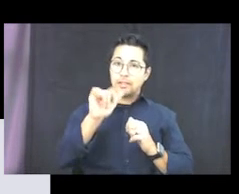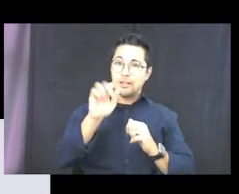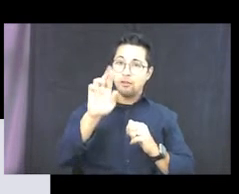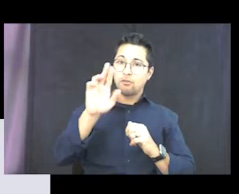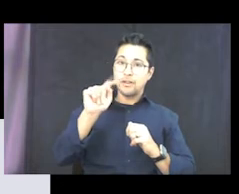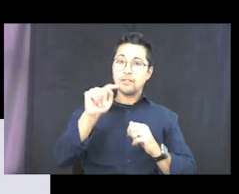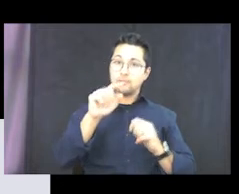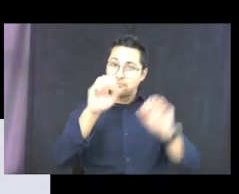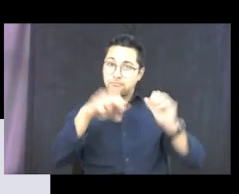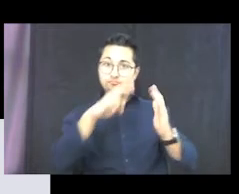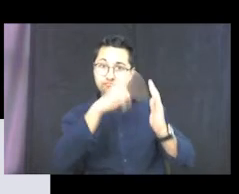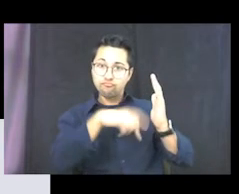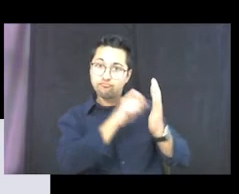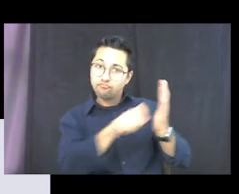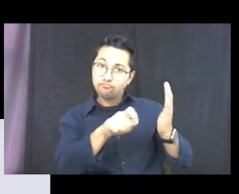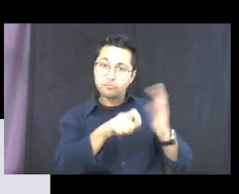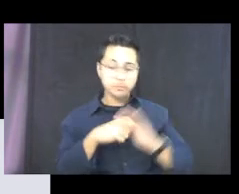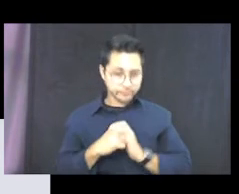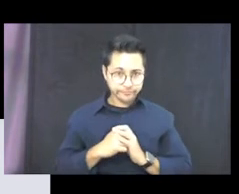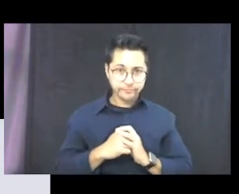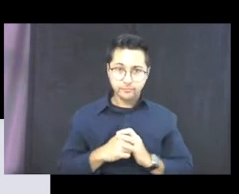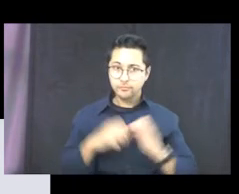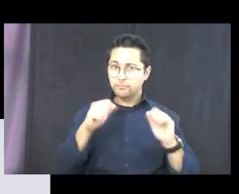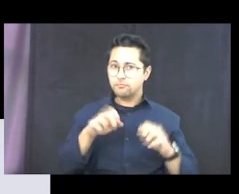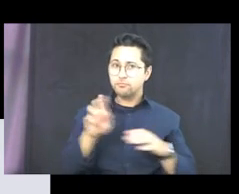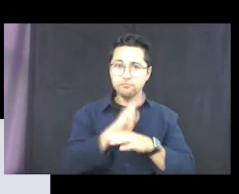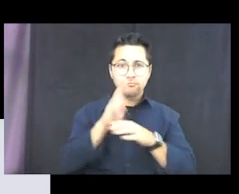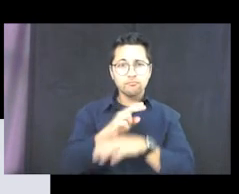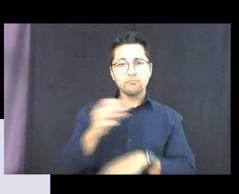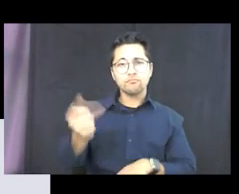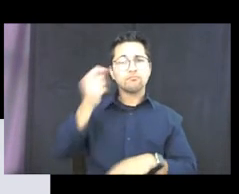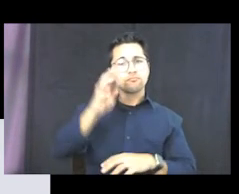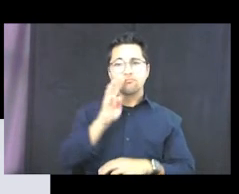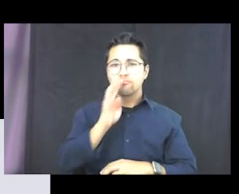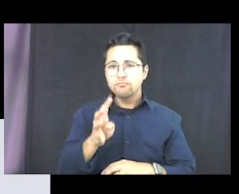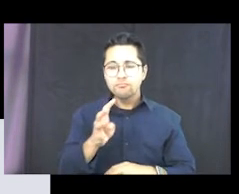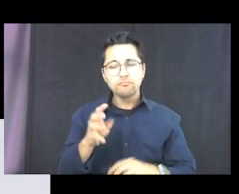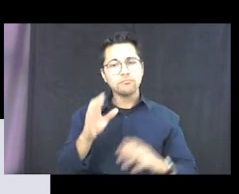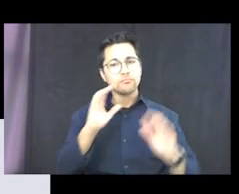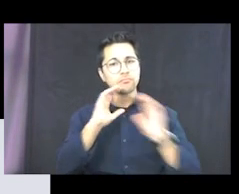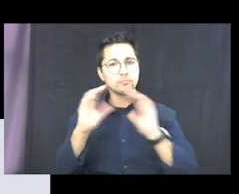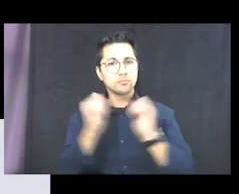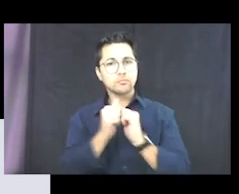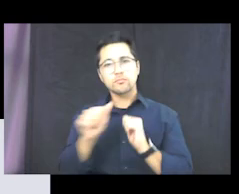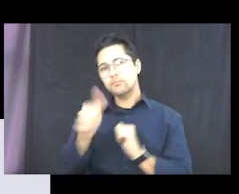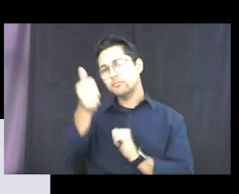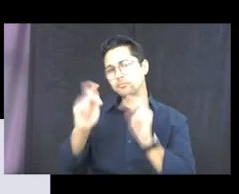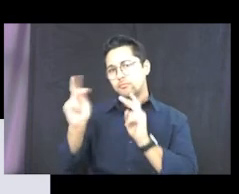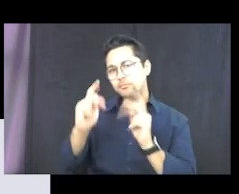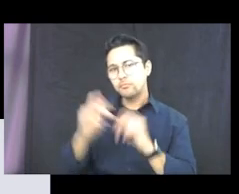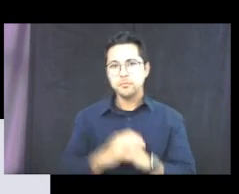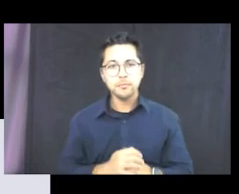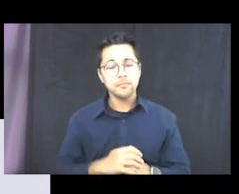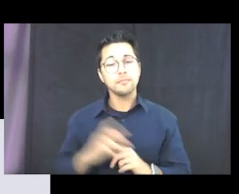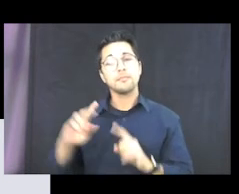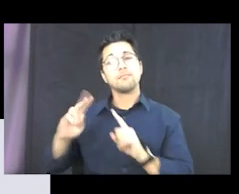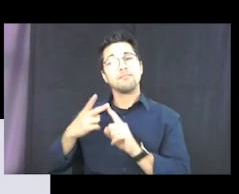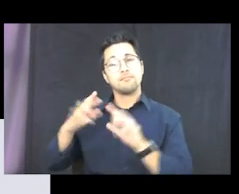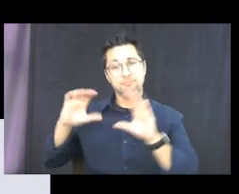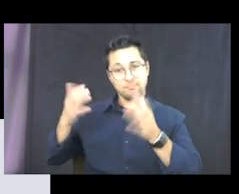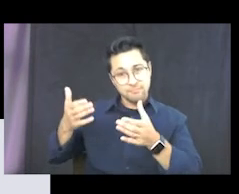to use quick speech to be able to communicate with others. Our second